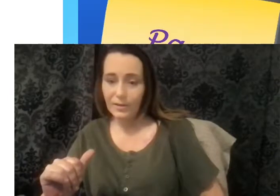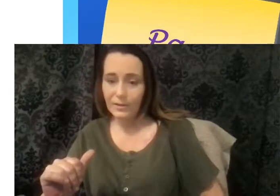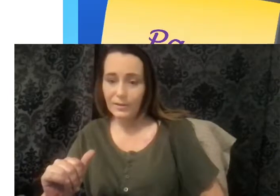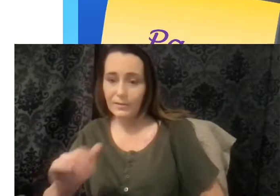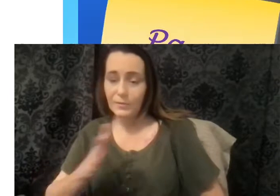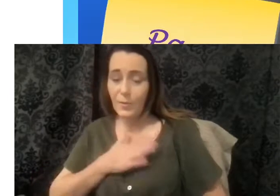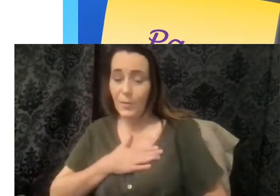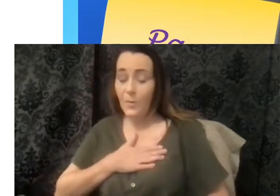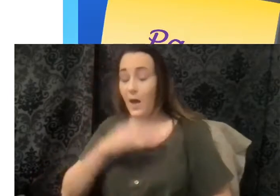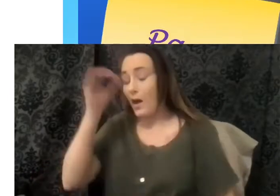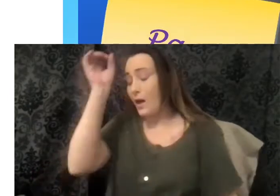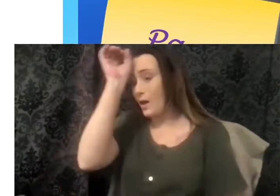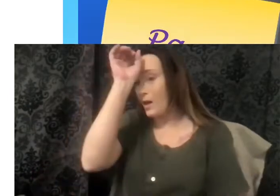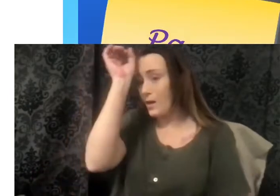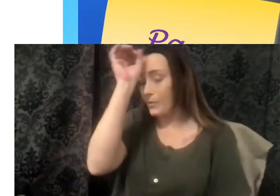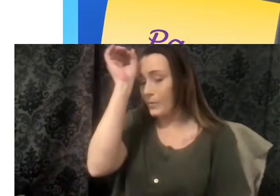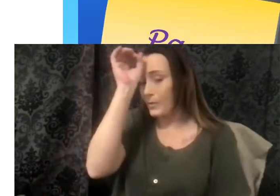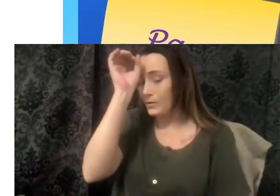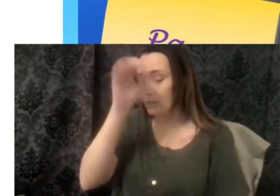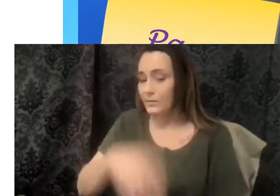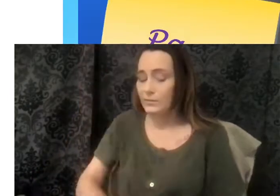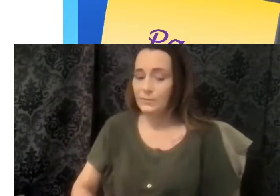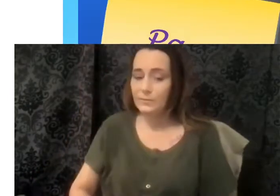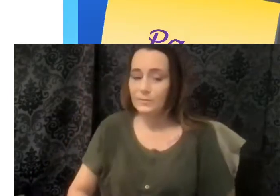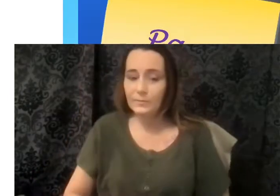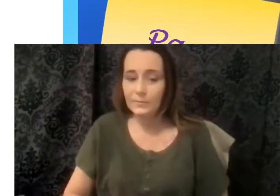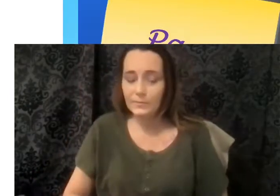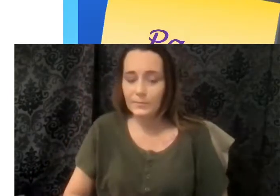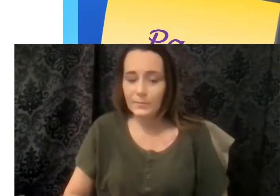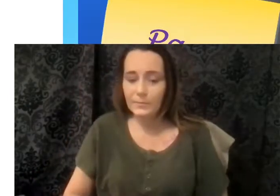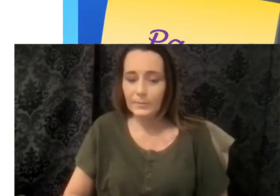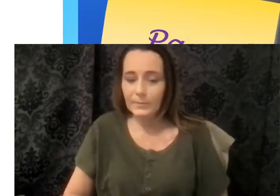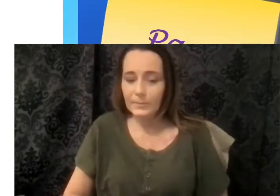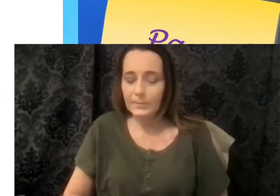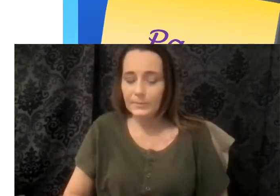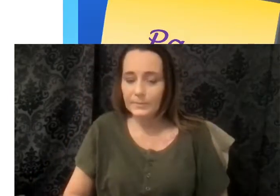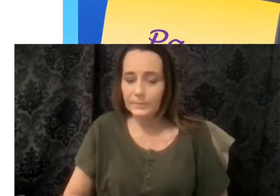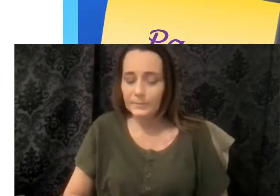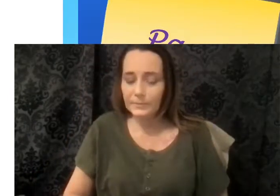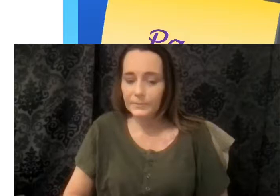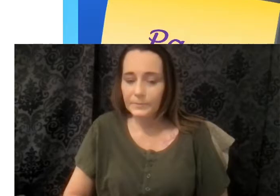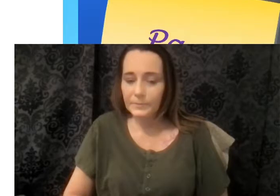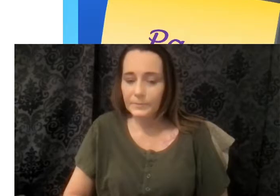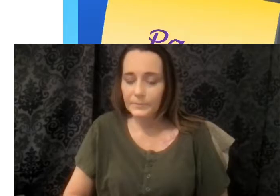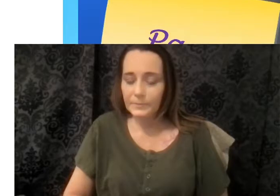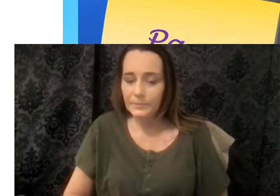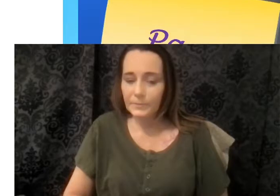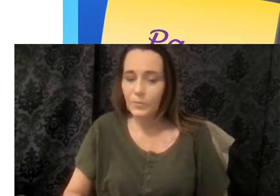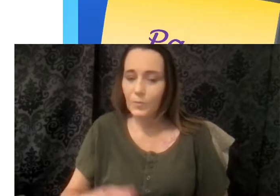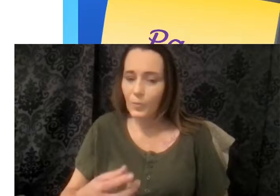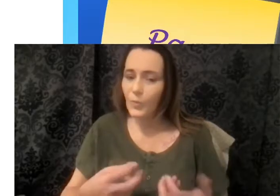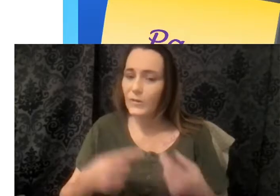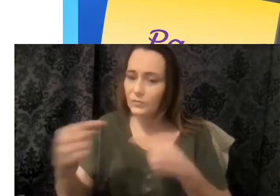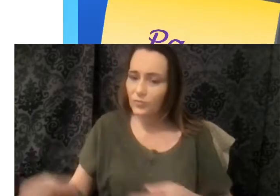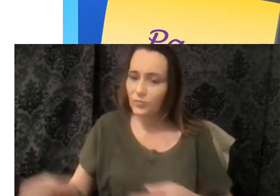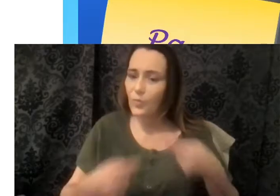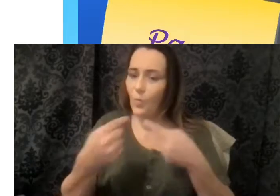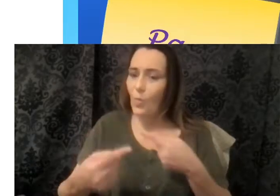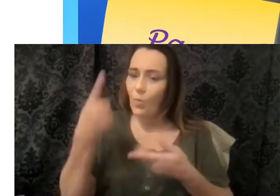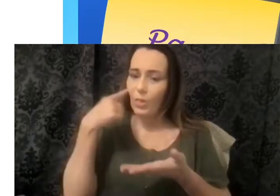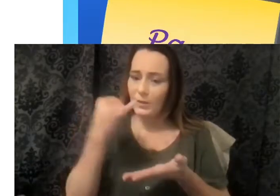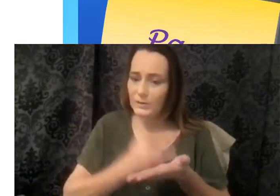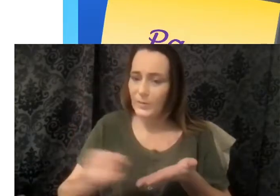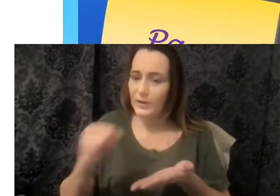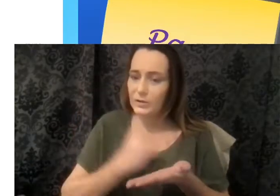cents on it, and once and for all, say that we went through a hard time with this inspection. There's been one inspection in